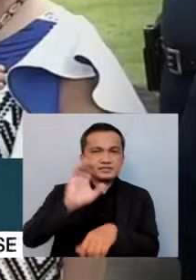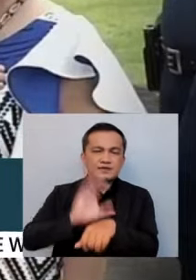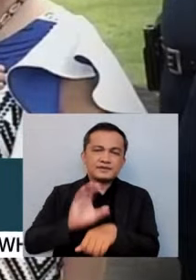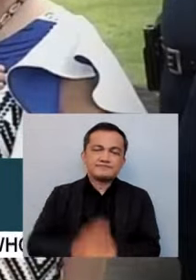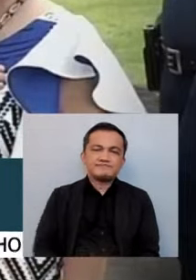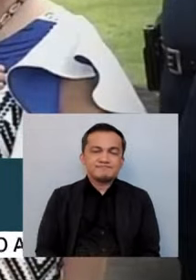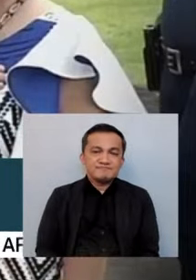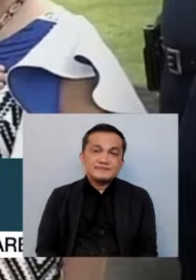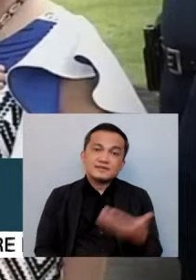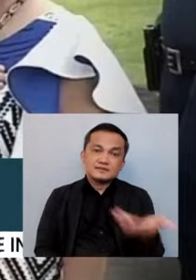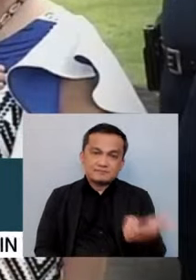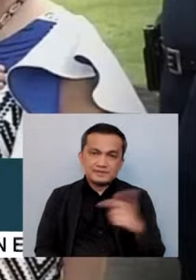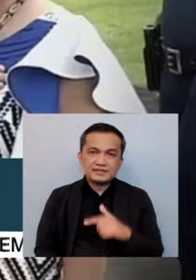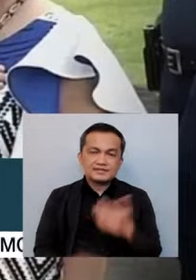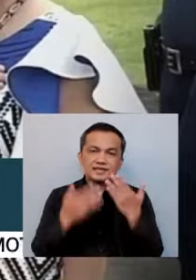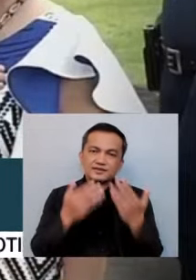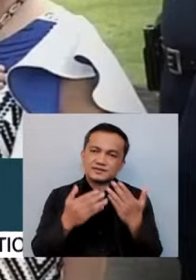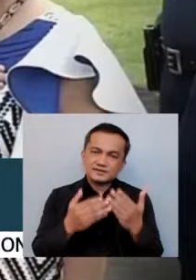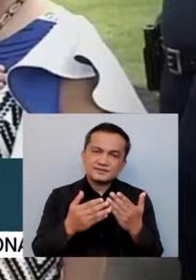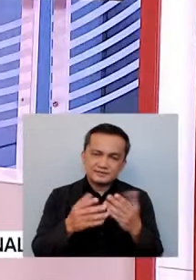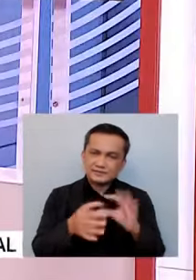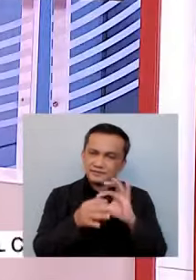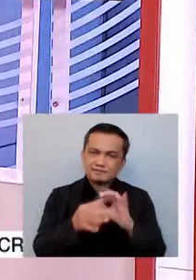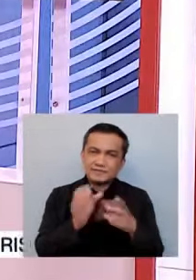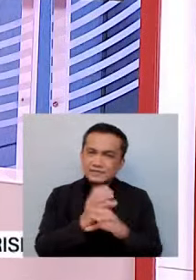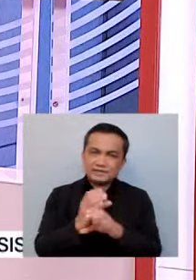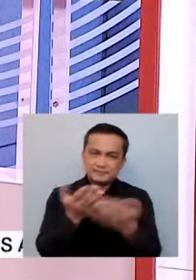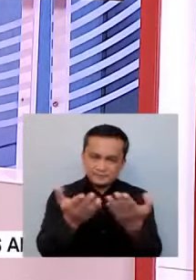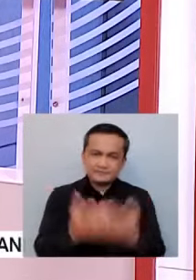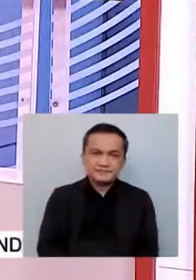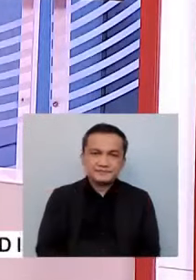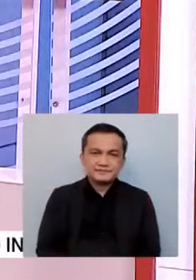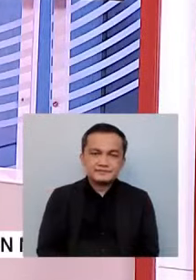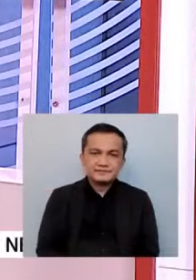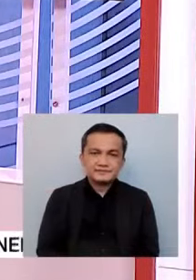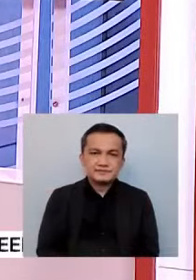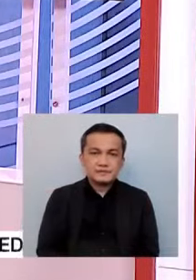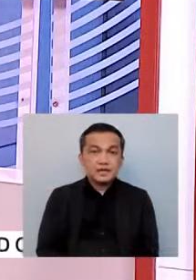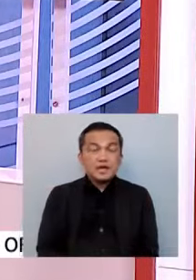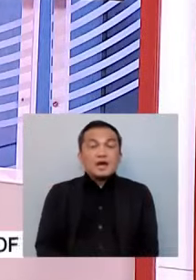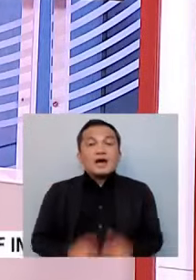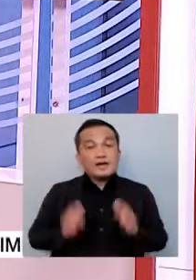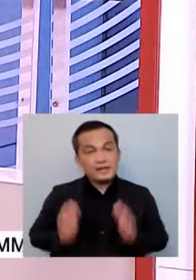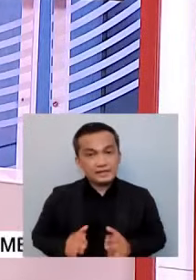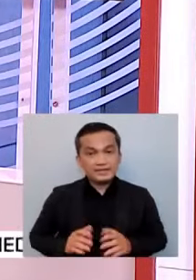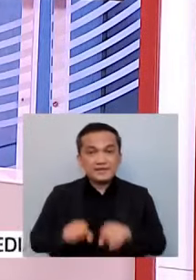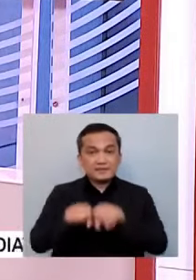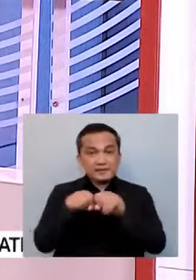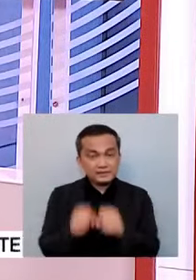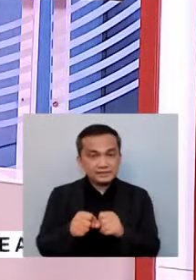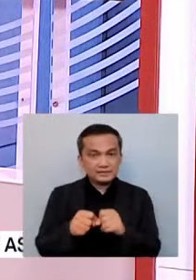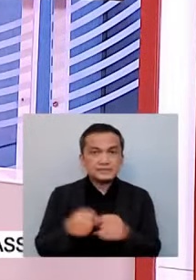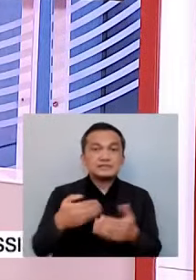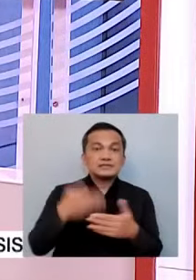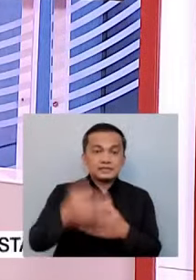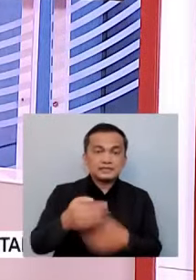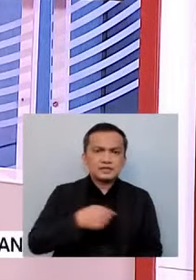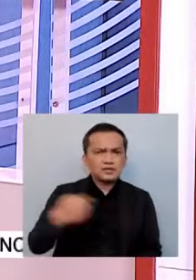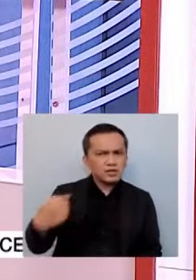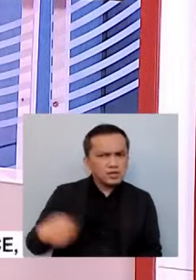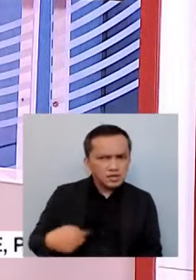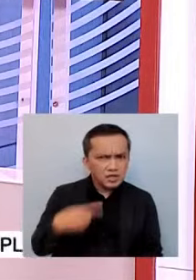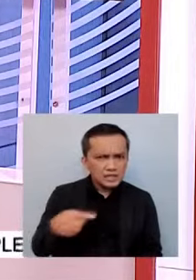Wena Cos there joining us on the line. Take care, Wena. All right, we're going to take another break now, still ahead. China bakes under a